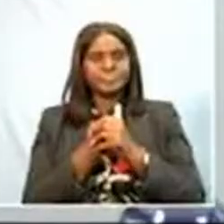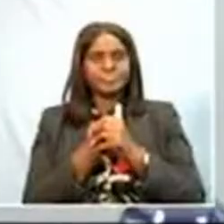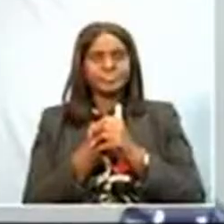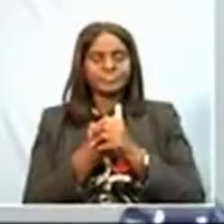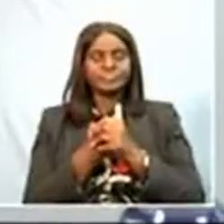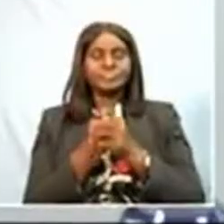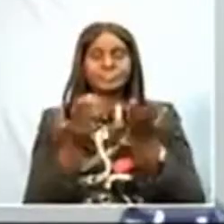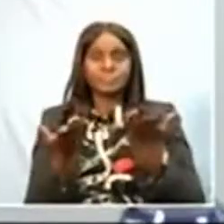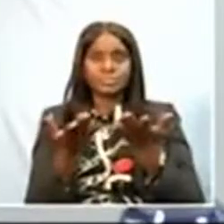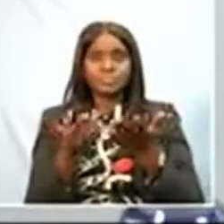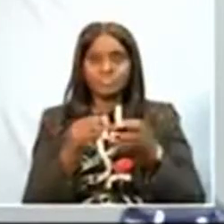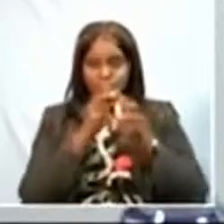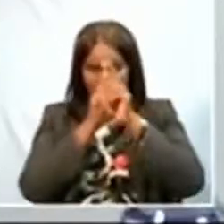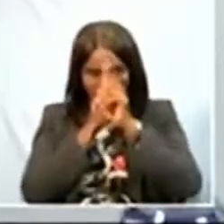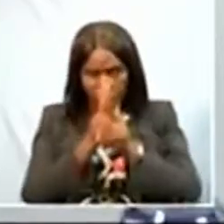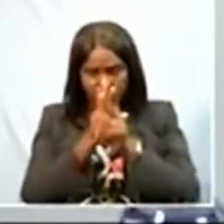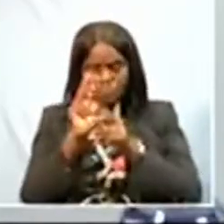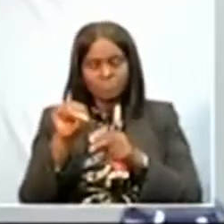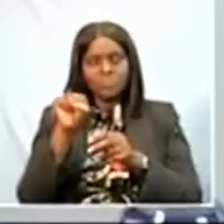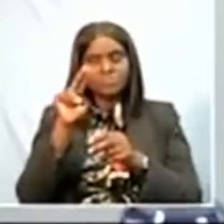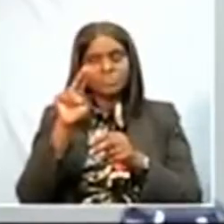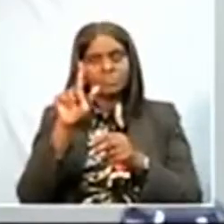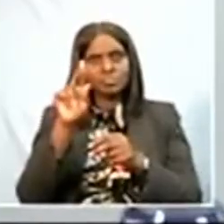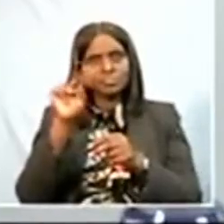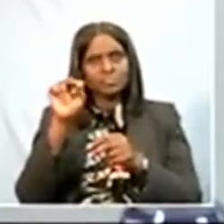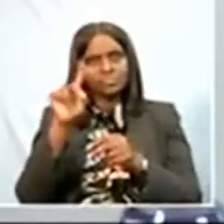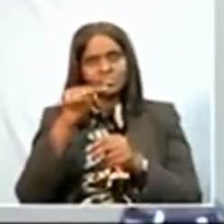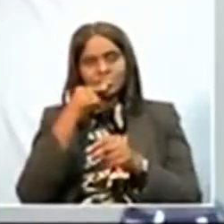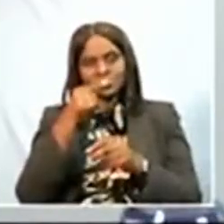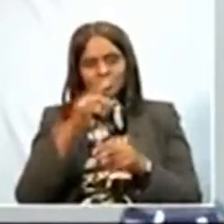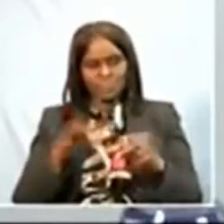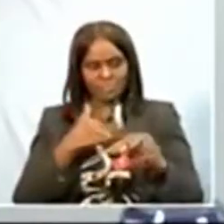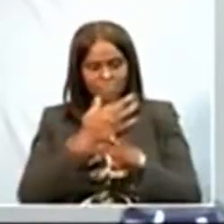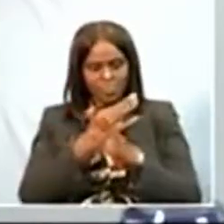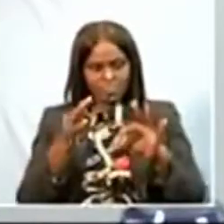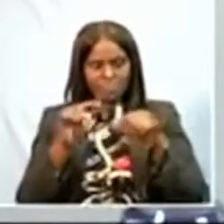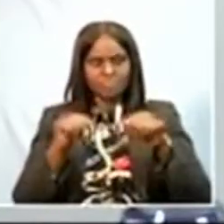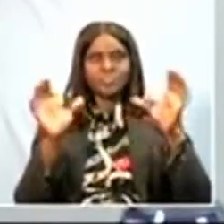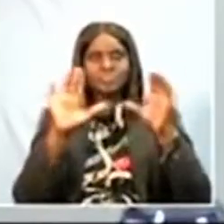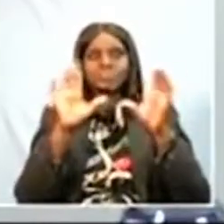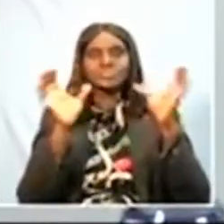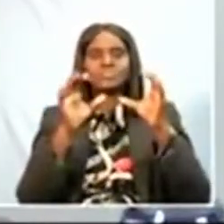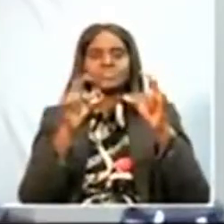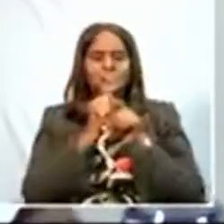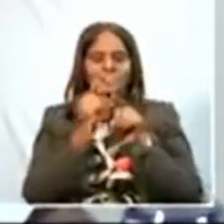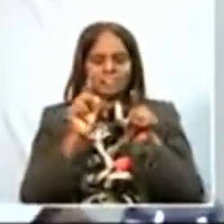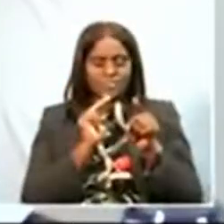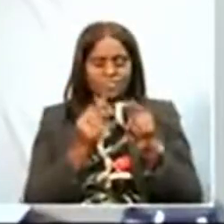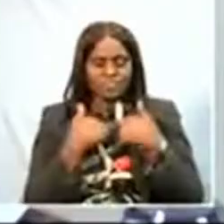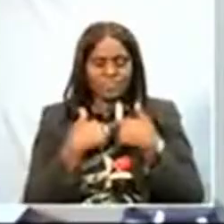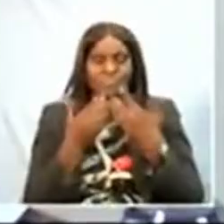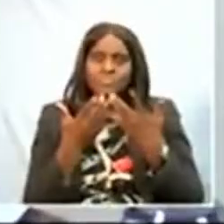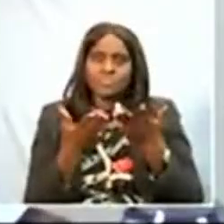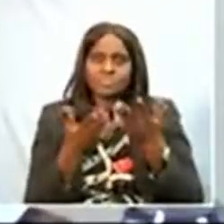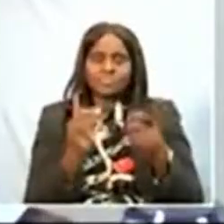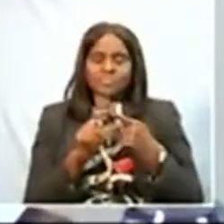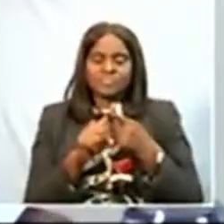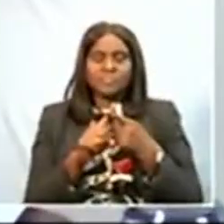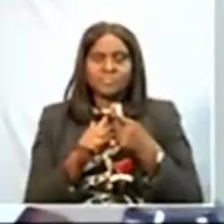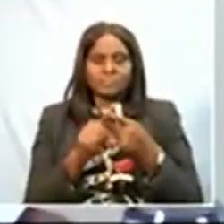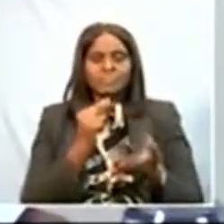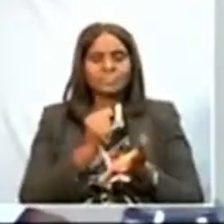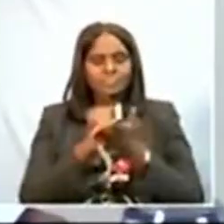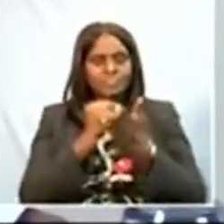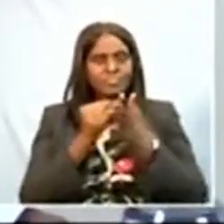as Honorable Mulunda said, feel free, this is your committee, and we are just here to